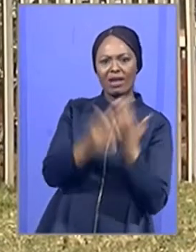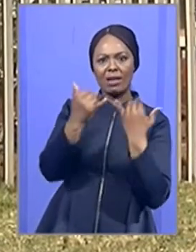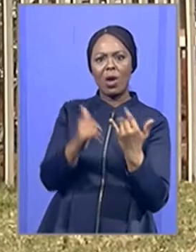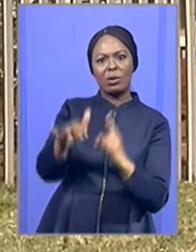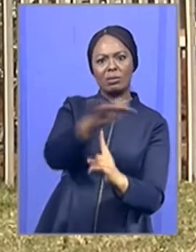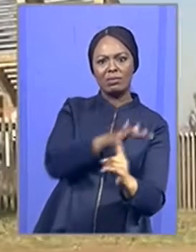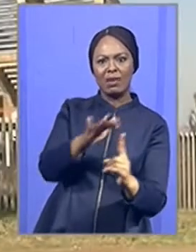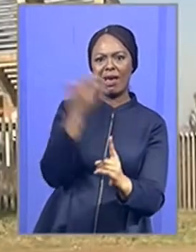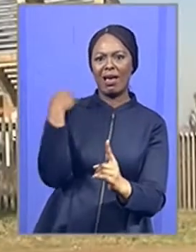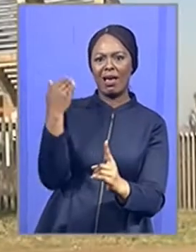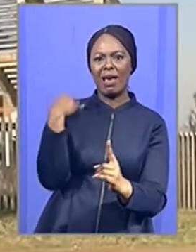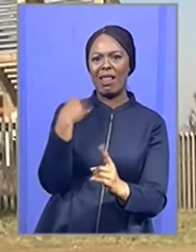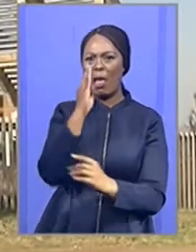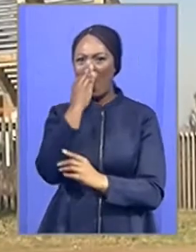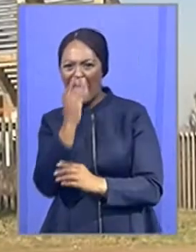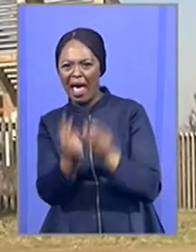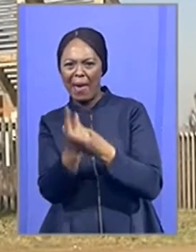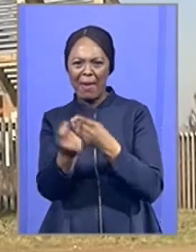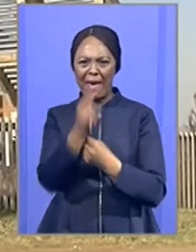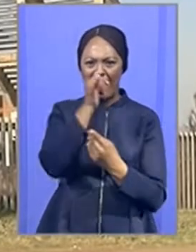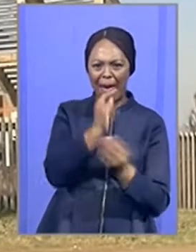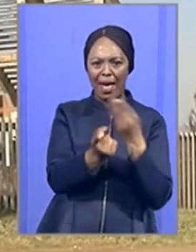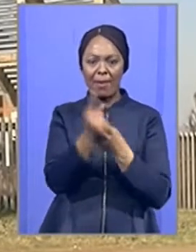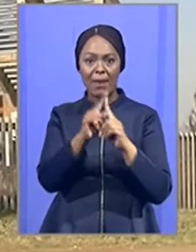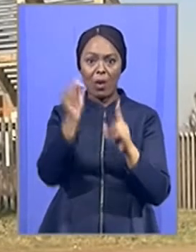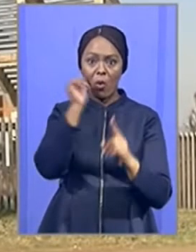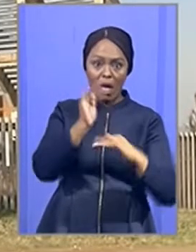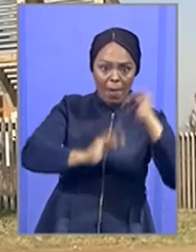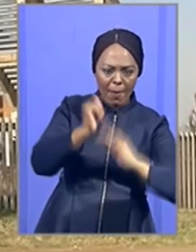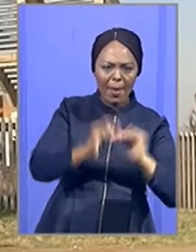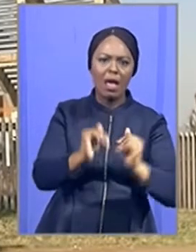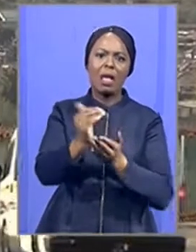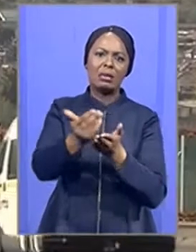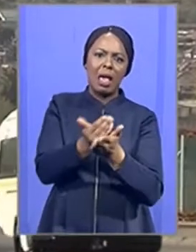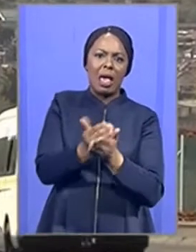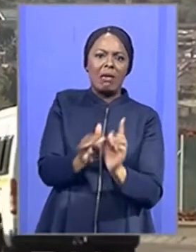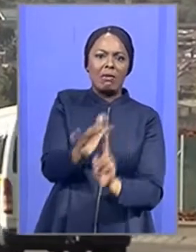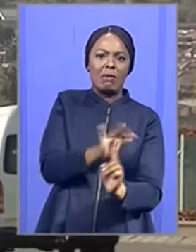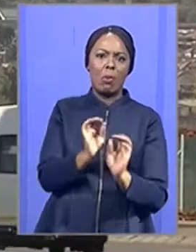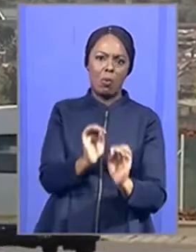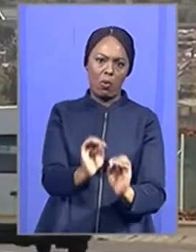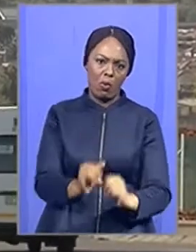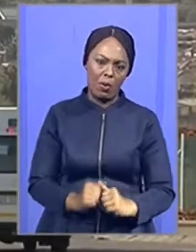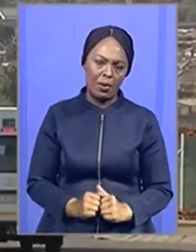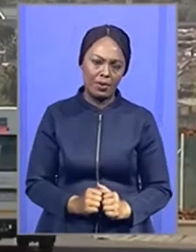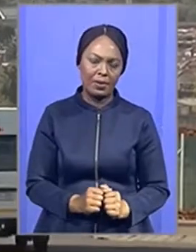go nna boagelo jwa disenyi. Molemo one motho wa SABC News, Mamelodi.